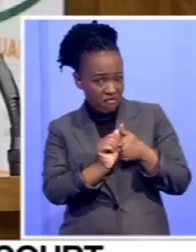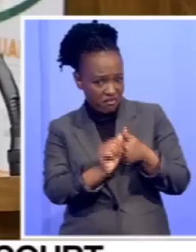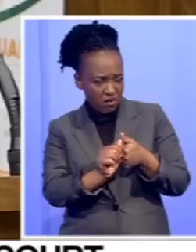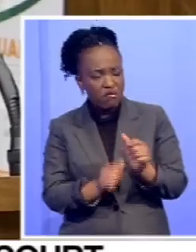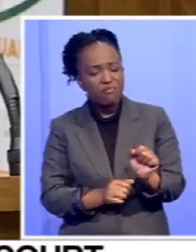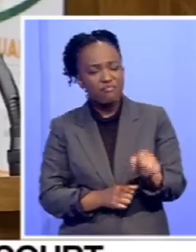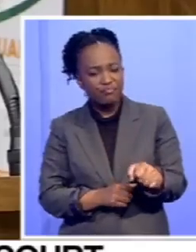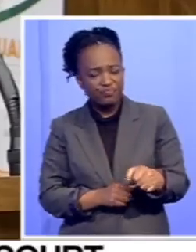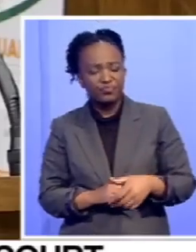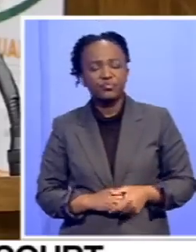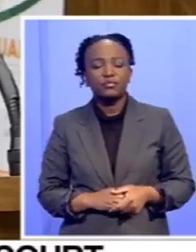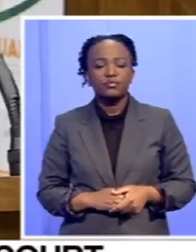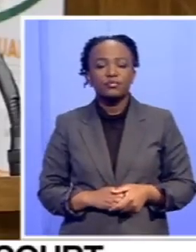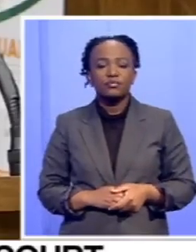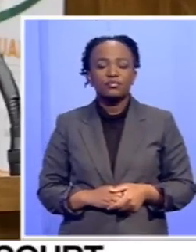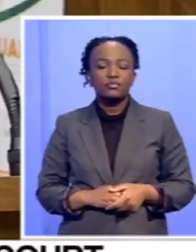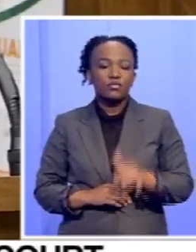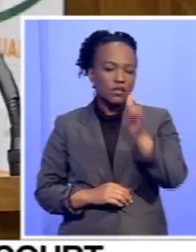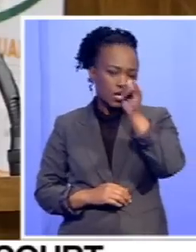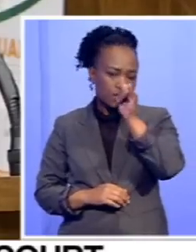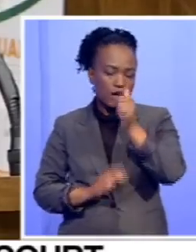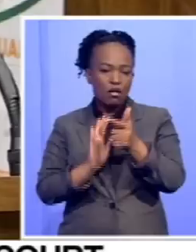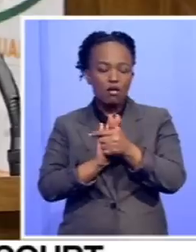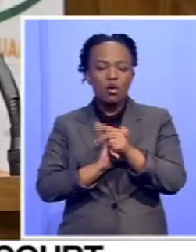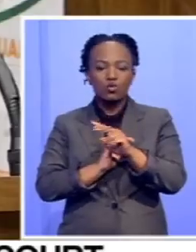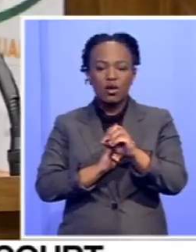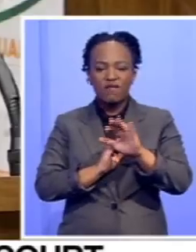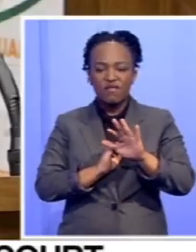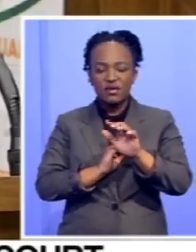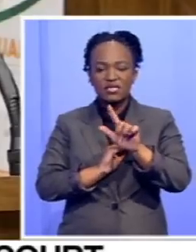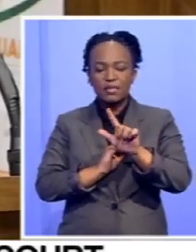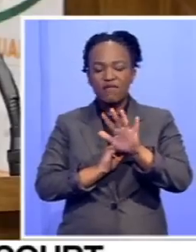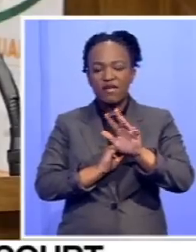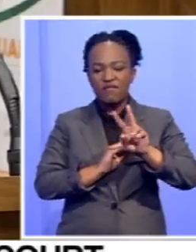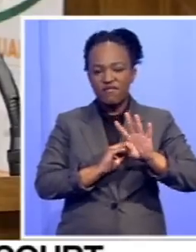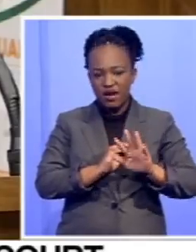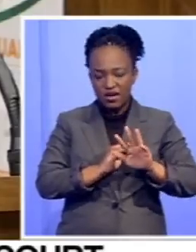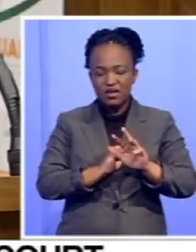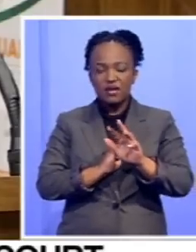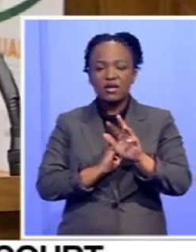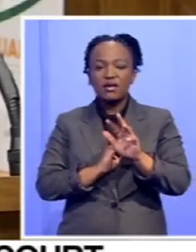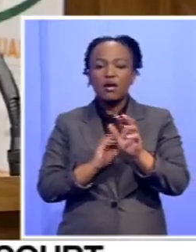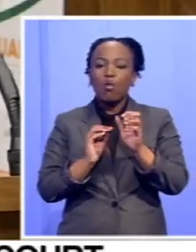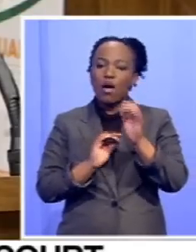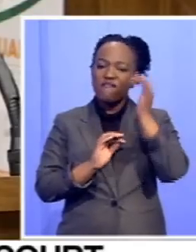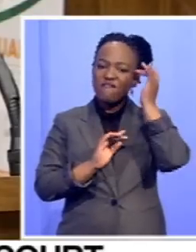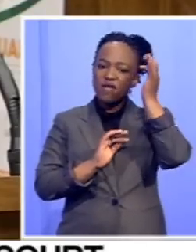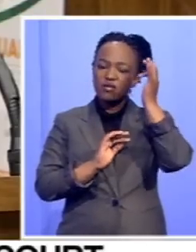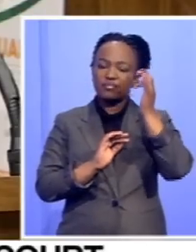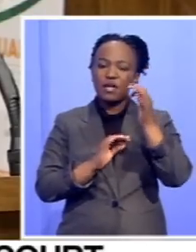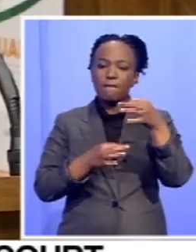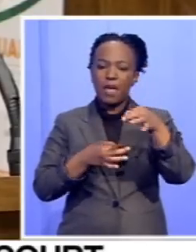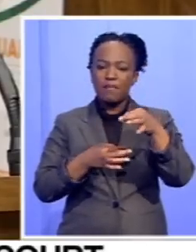of G.P. Fletcher, Rethinking Criminal Law 2000, 759, see also L. Austin Philosophical Papers